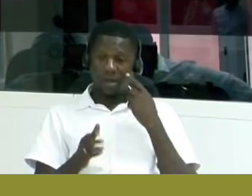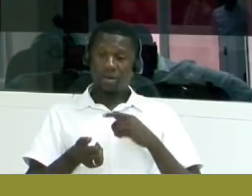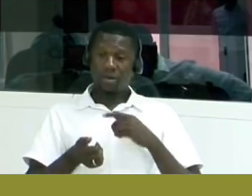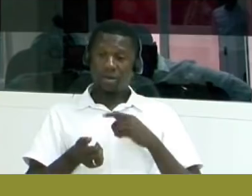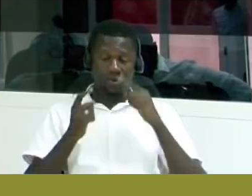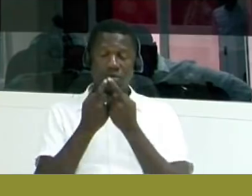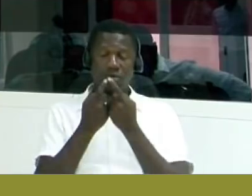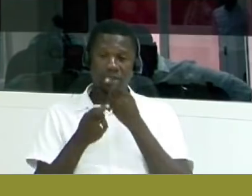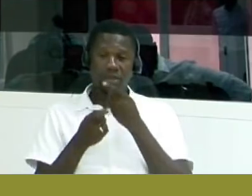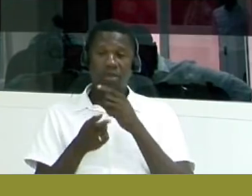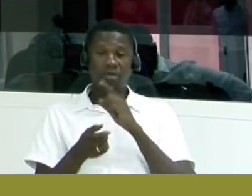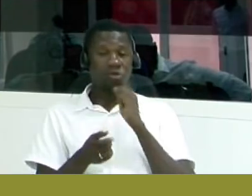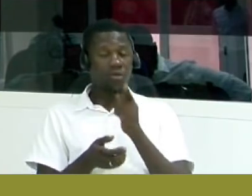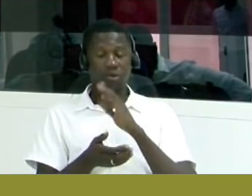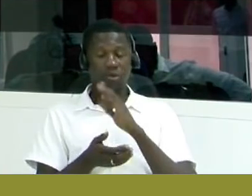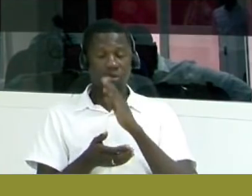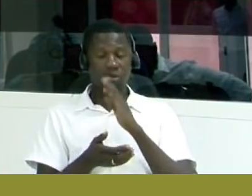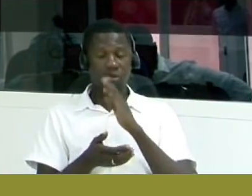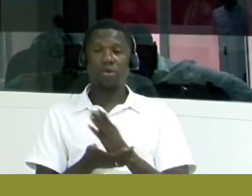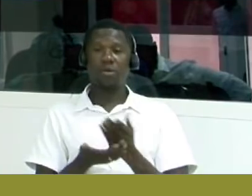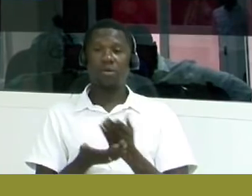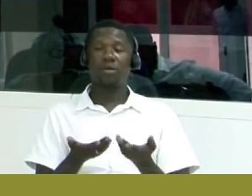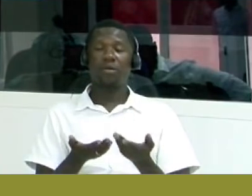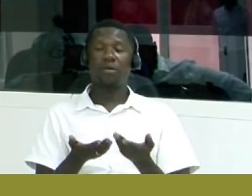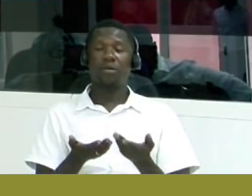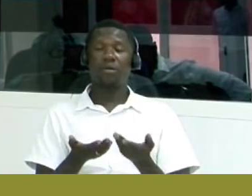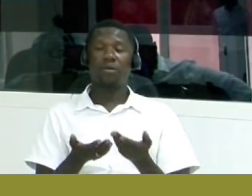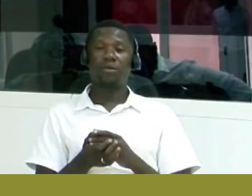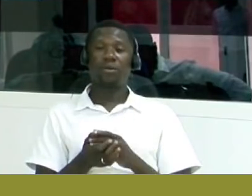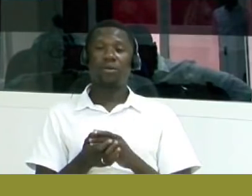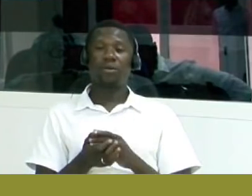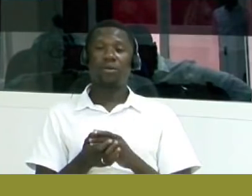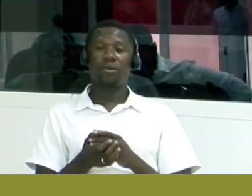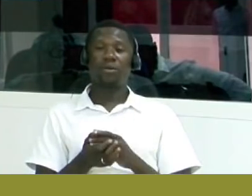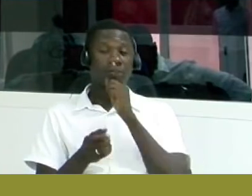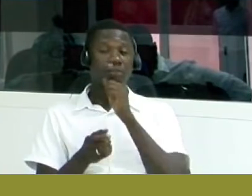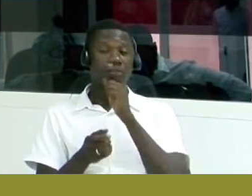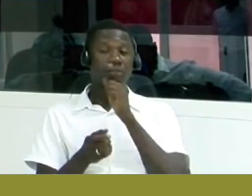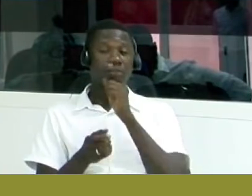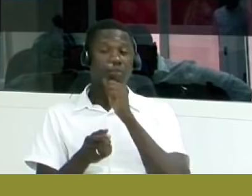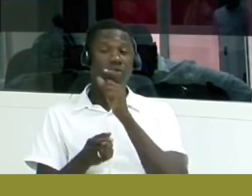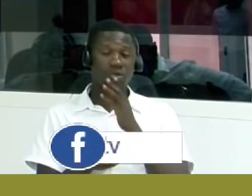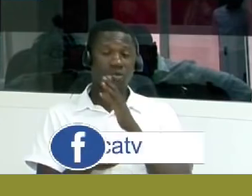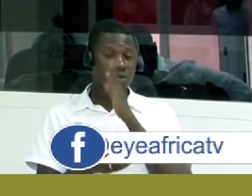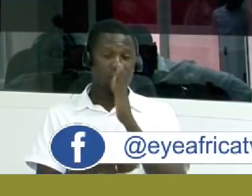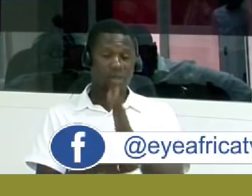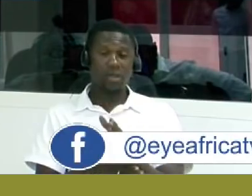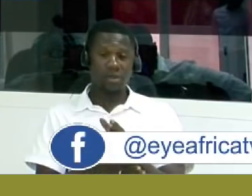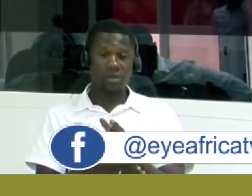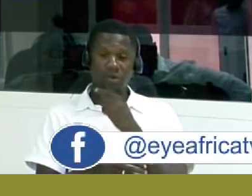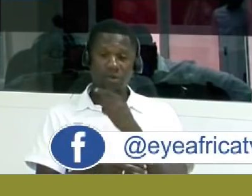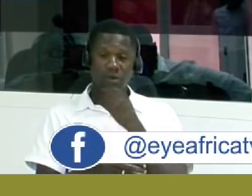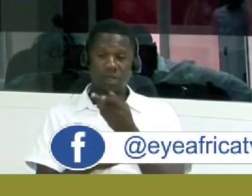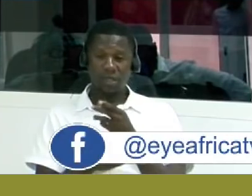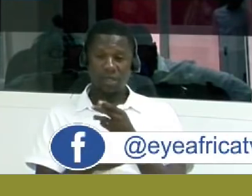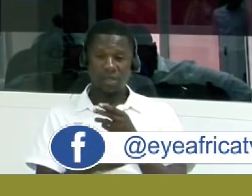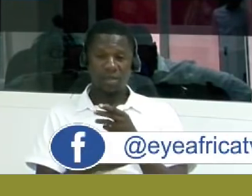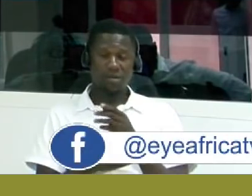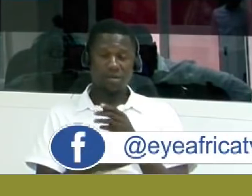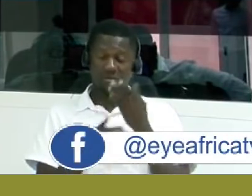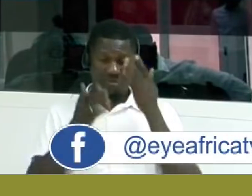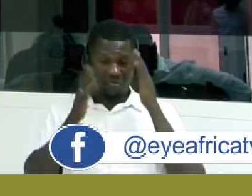But would you say that was something that was not right, would you say is a fundamental problem?